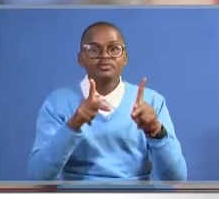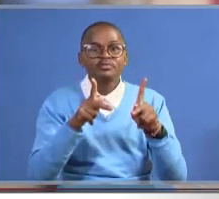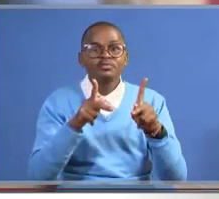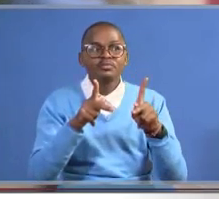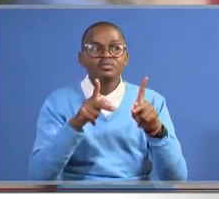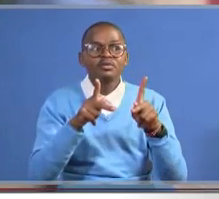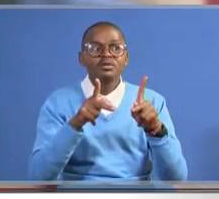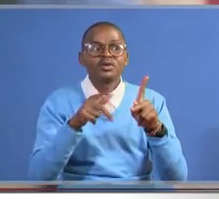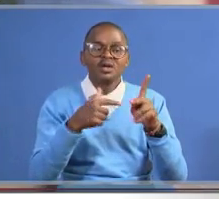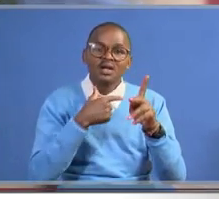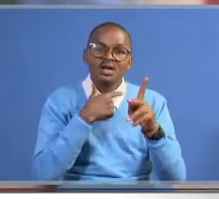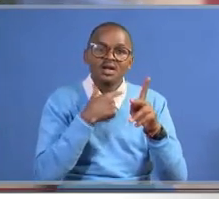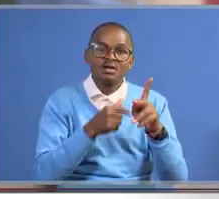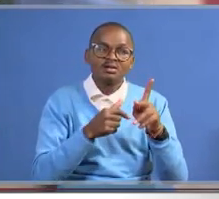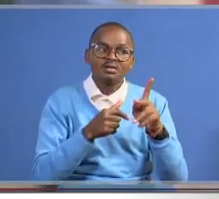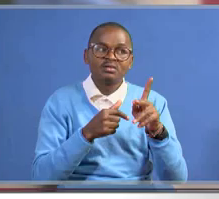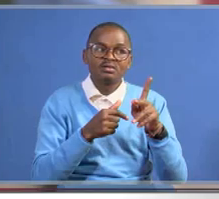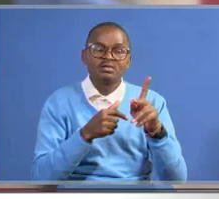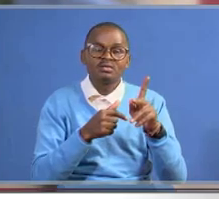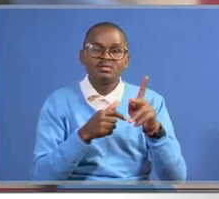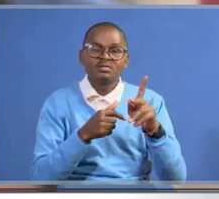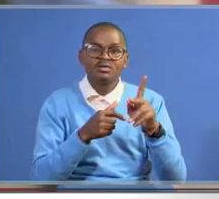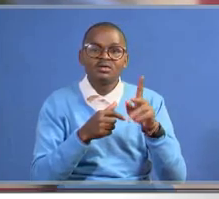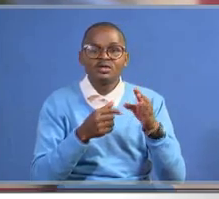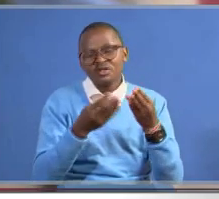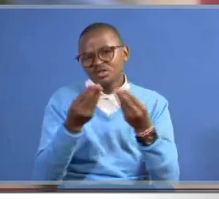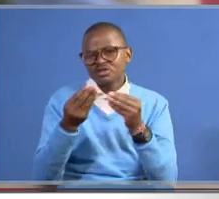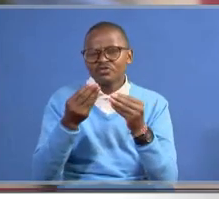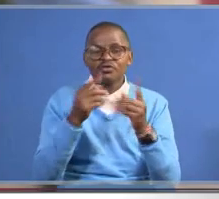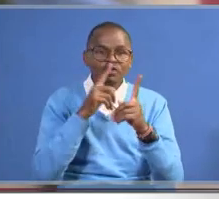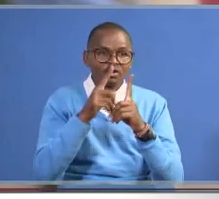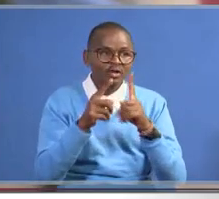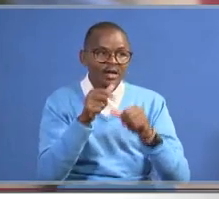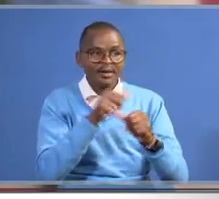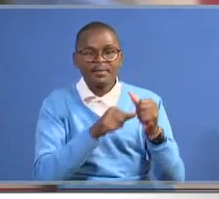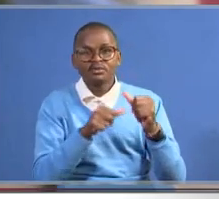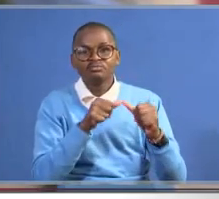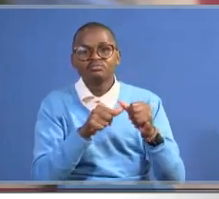like a soft talk about freedom